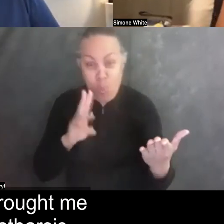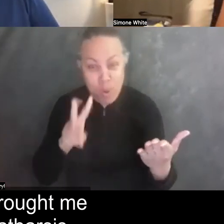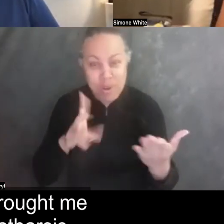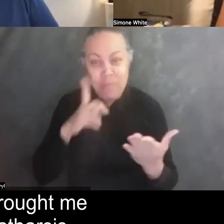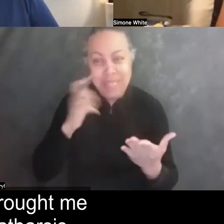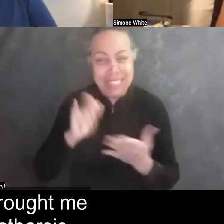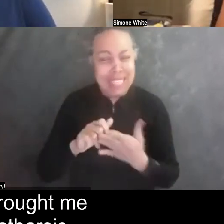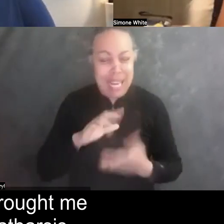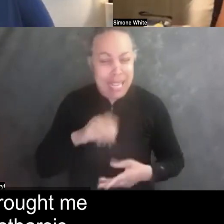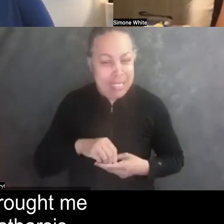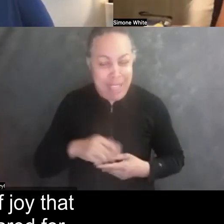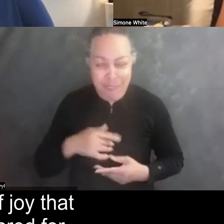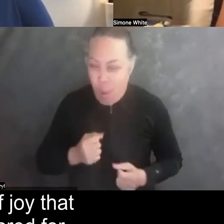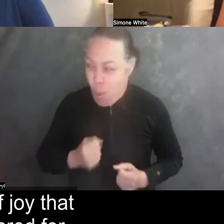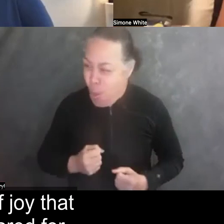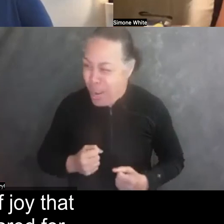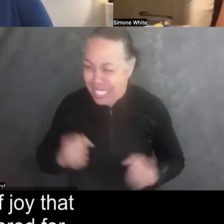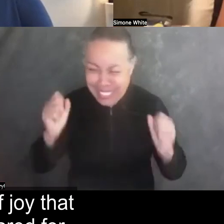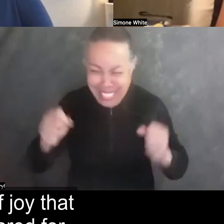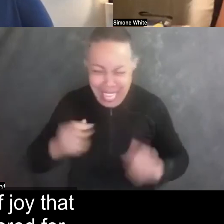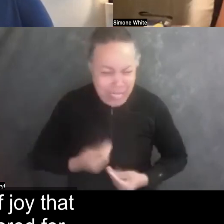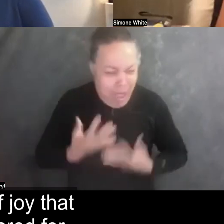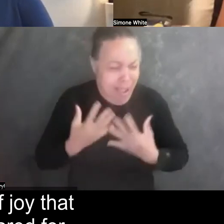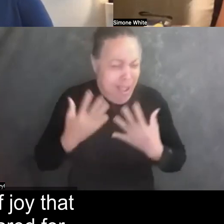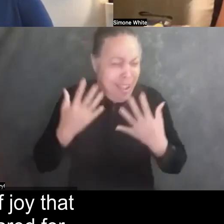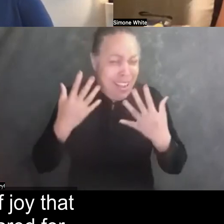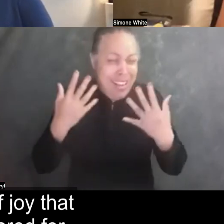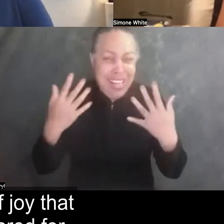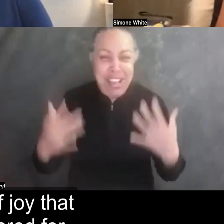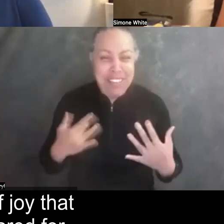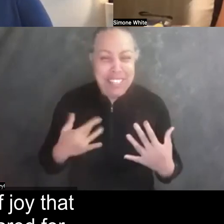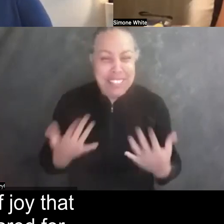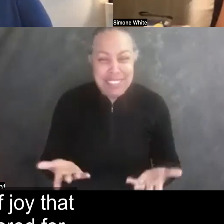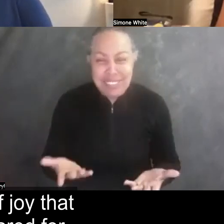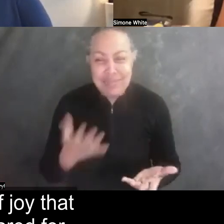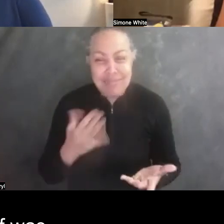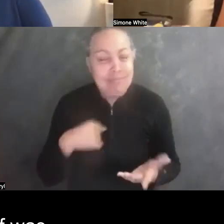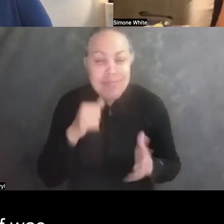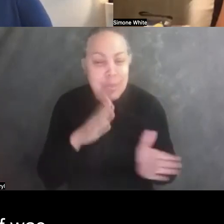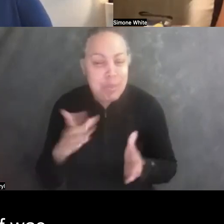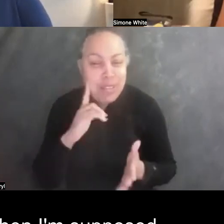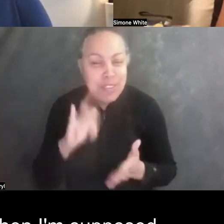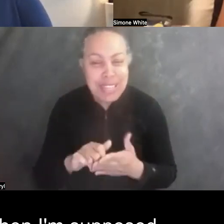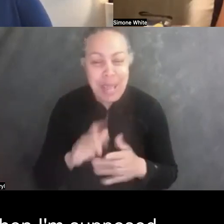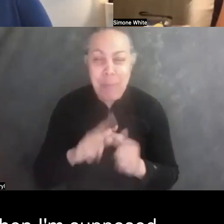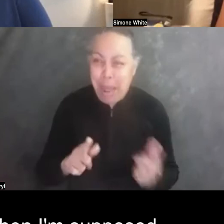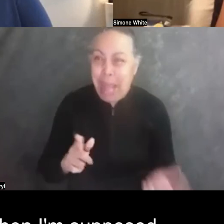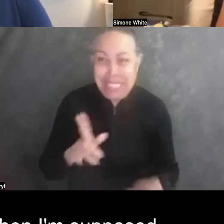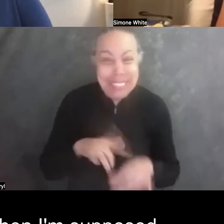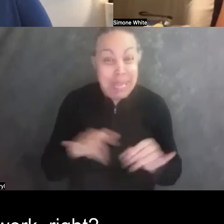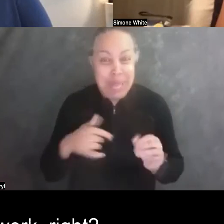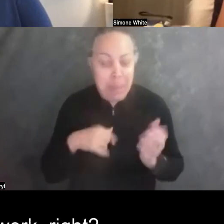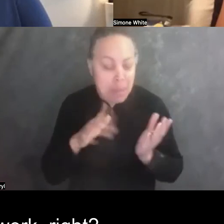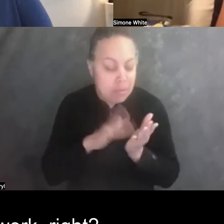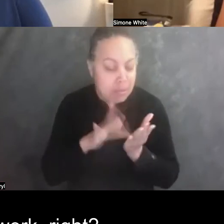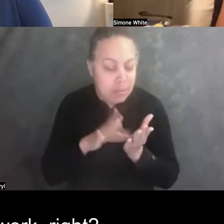me this intense catharsis, this release of joy that I wasn't prepared for, but I kind of was, because I'm on Twitter when I'm supposed to